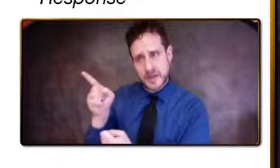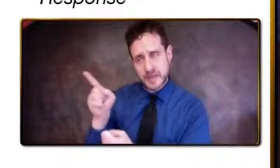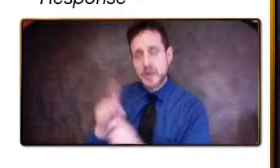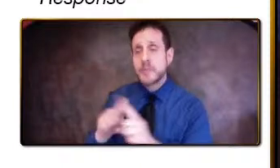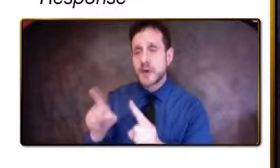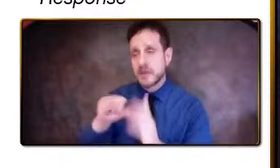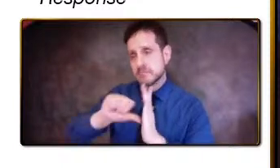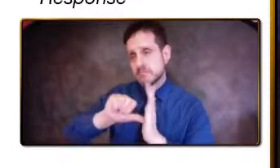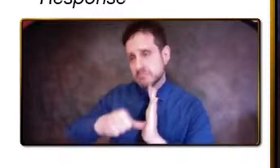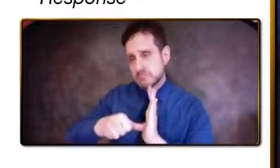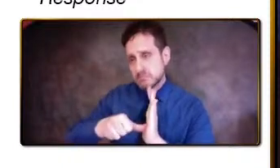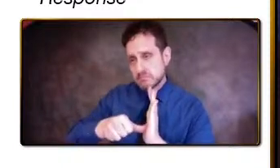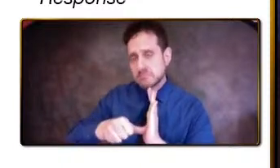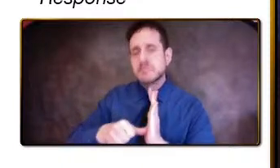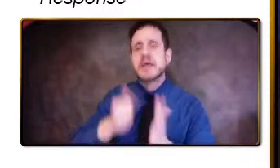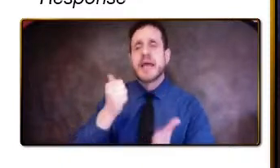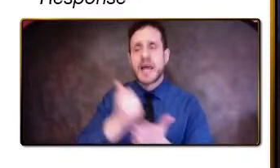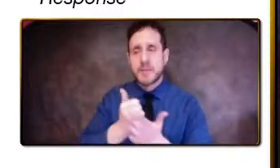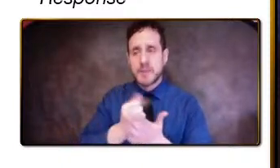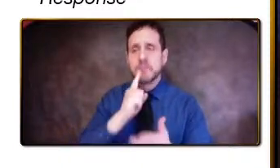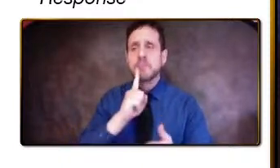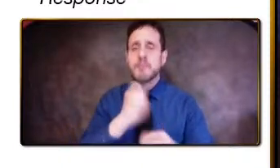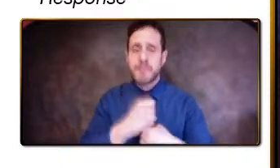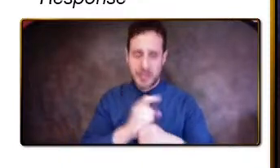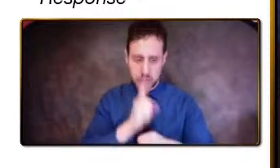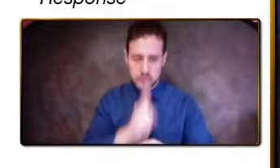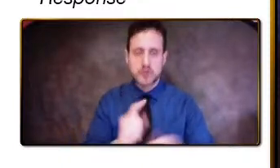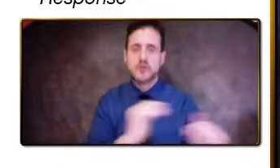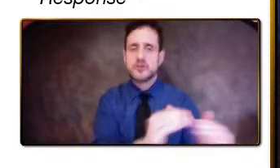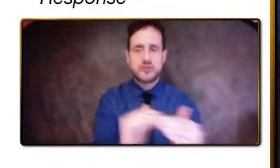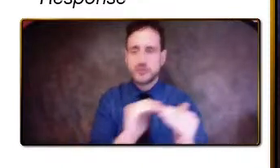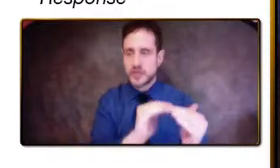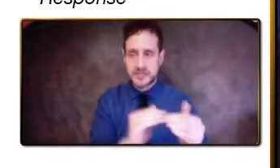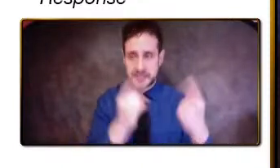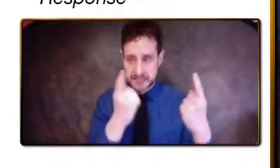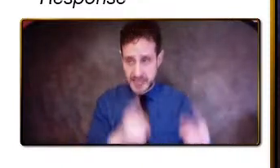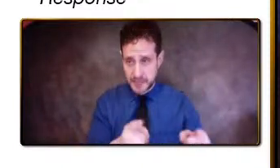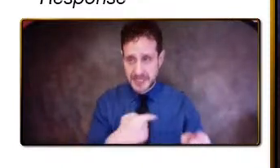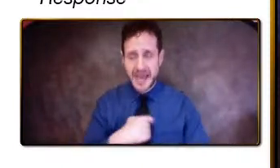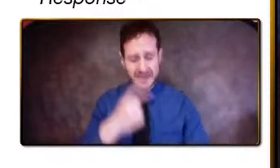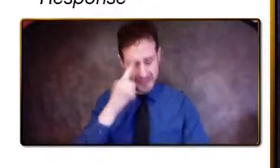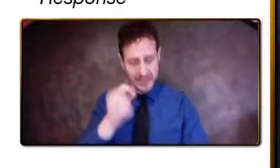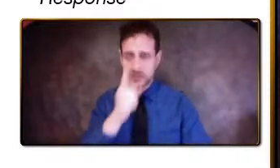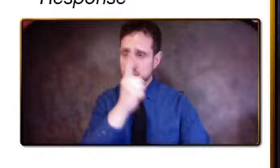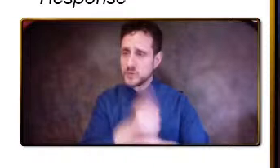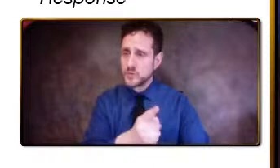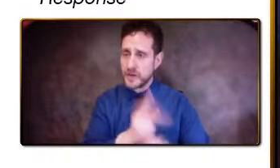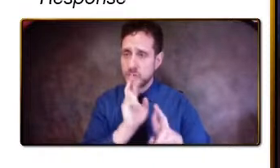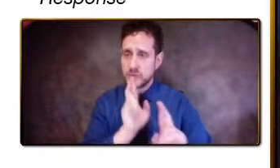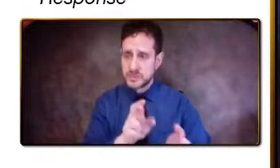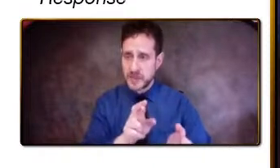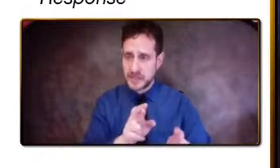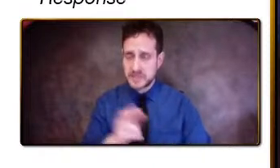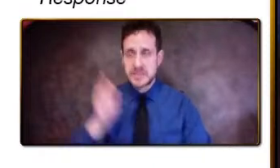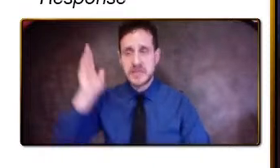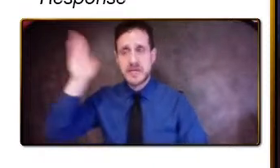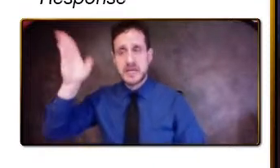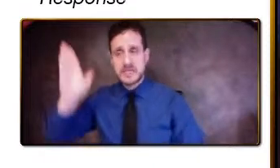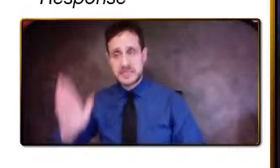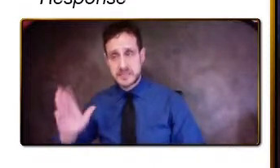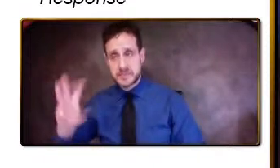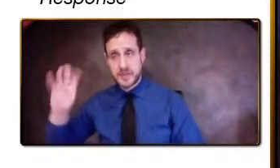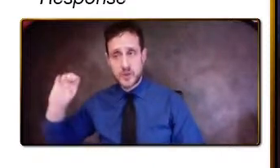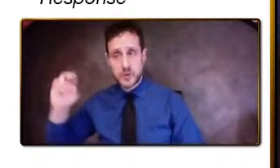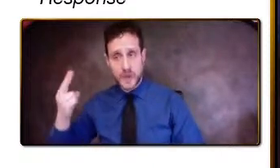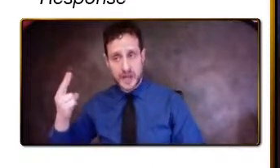on restorative justice. And I think that's the right reaction to this. And I think that as Speaker Welch has addressed